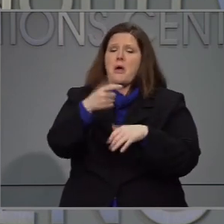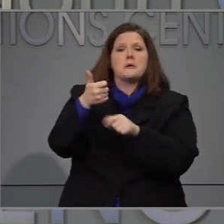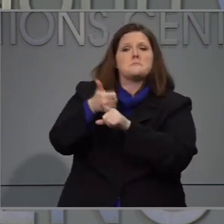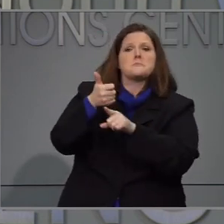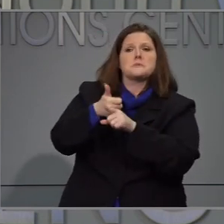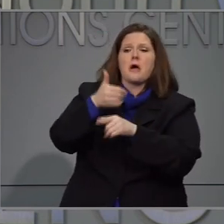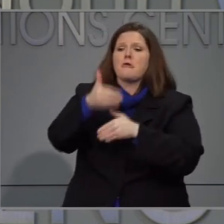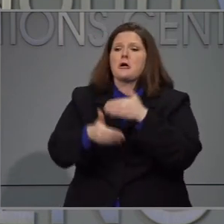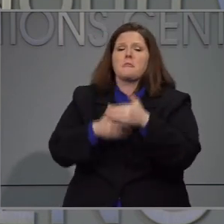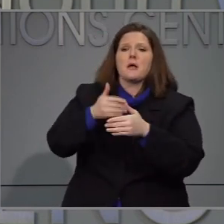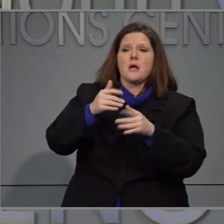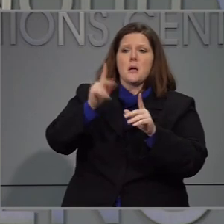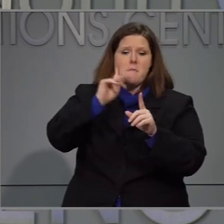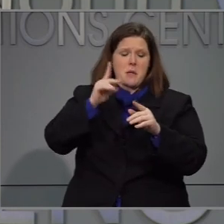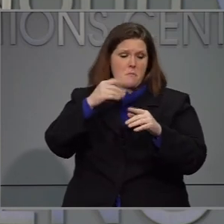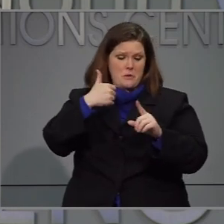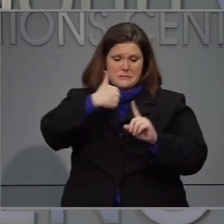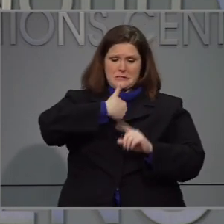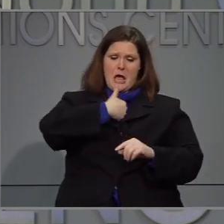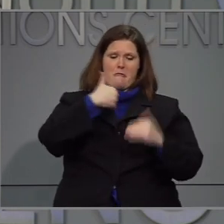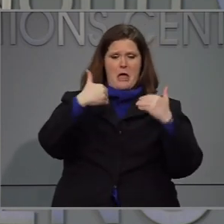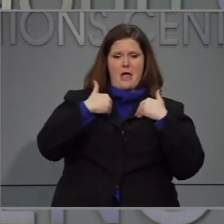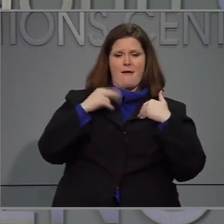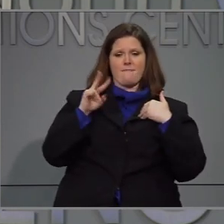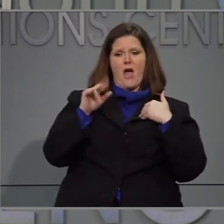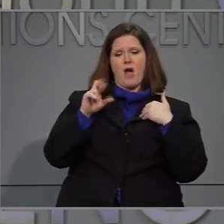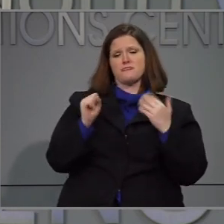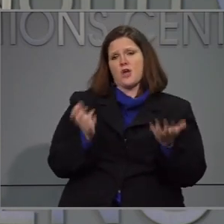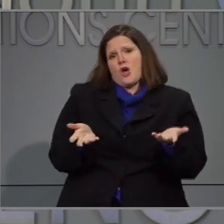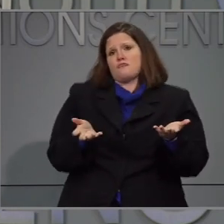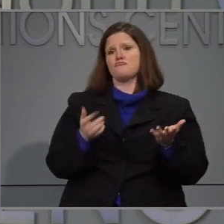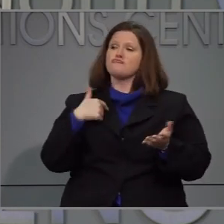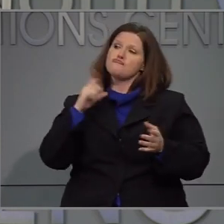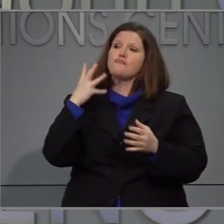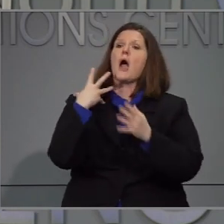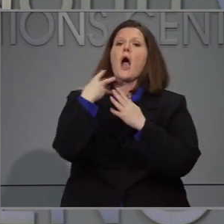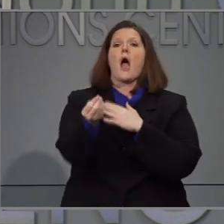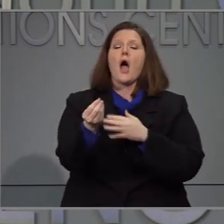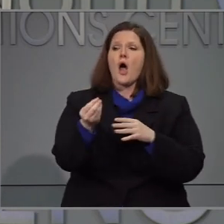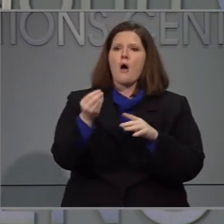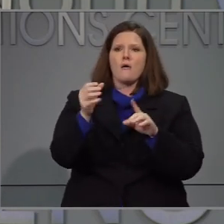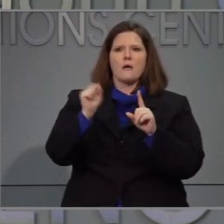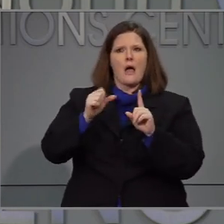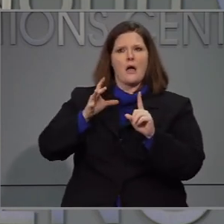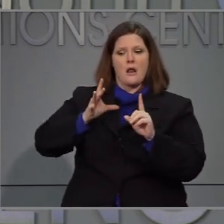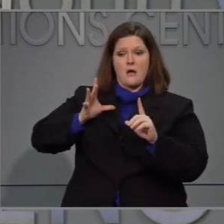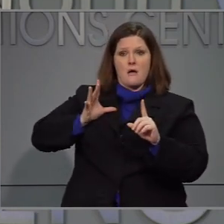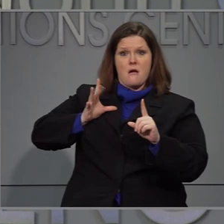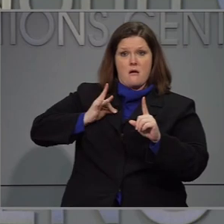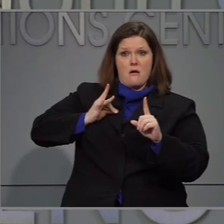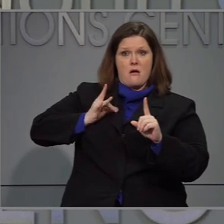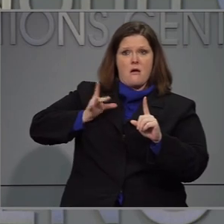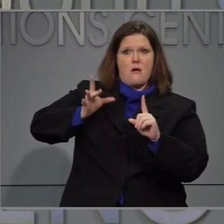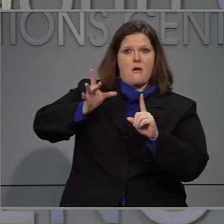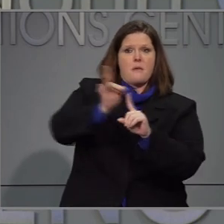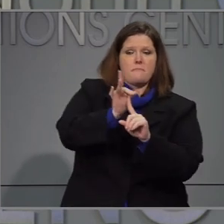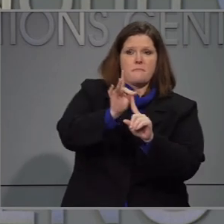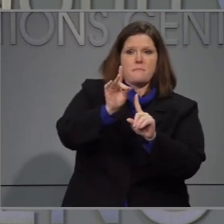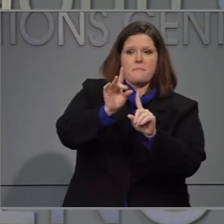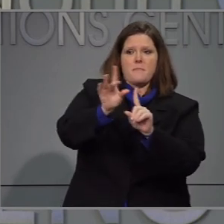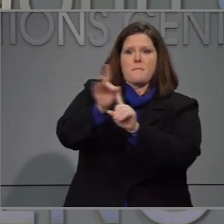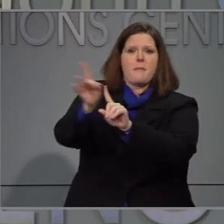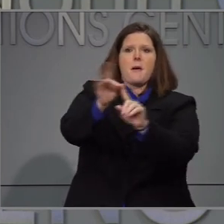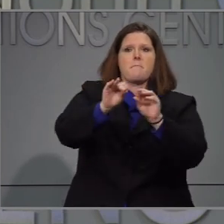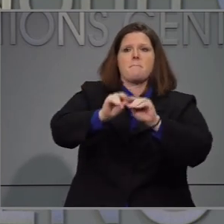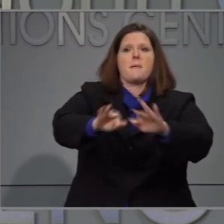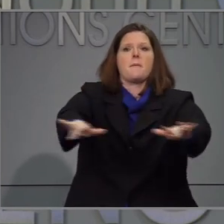and cause confusion, then that's highly concerning. So we believe that people, for the most part,